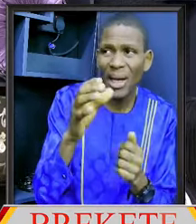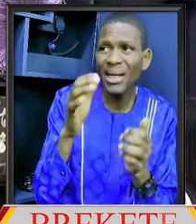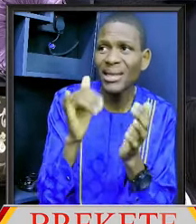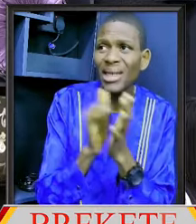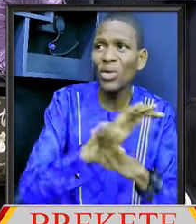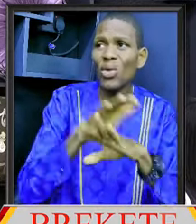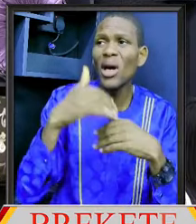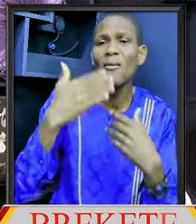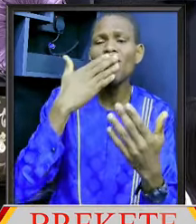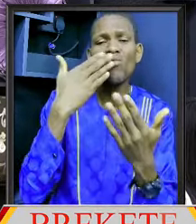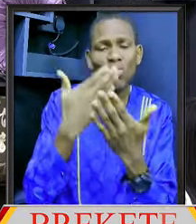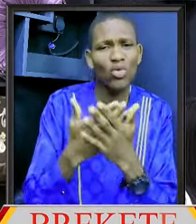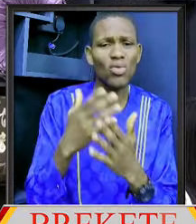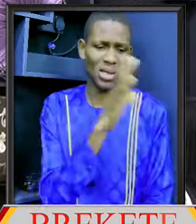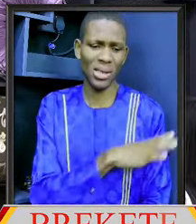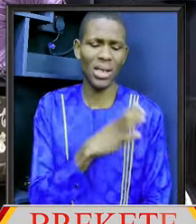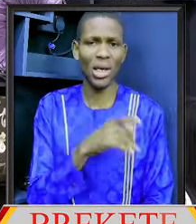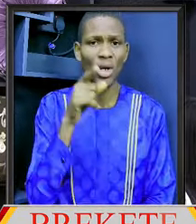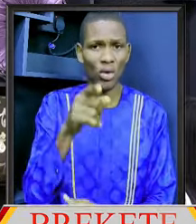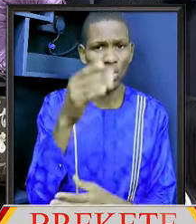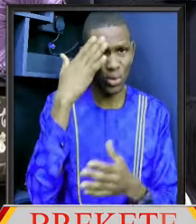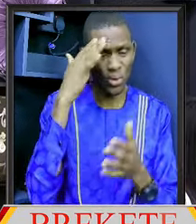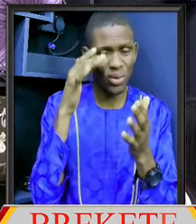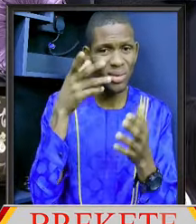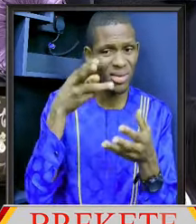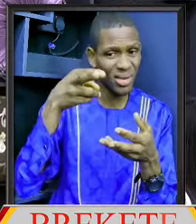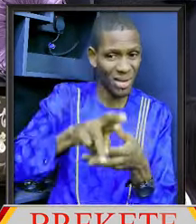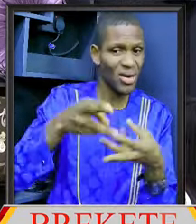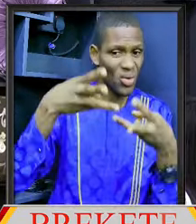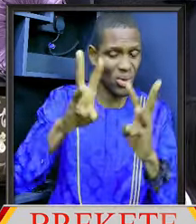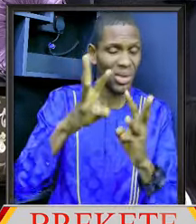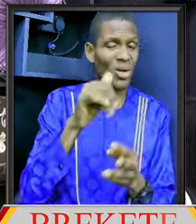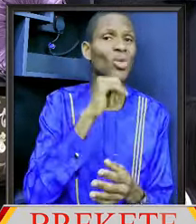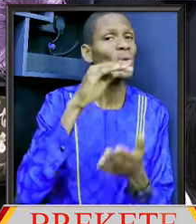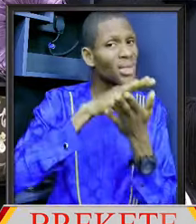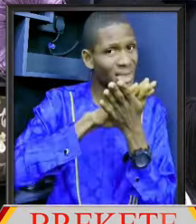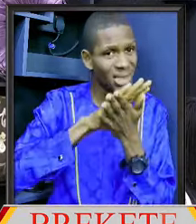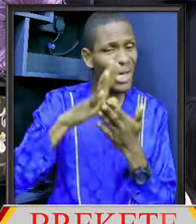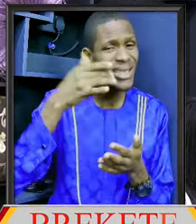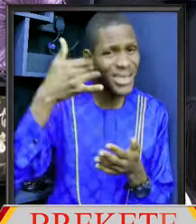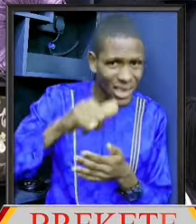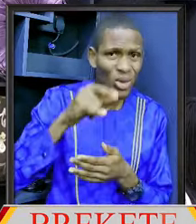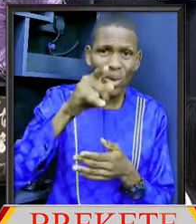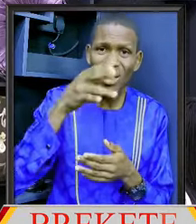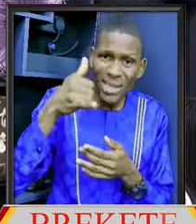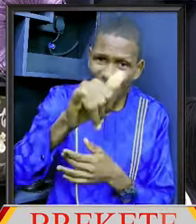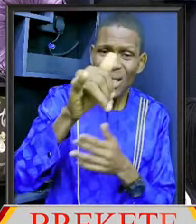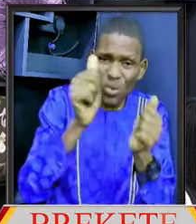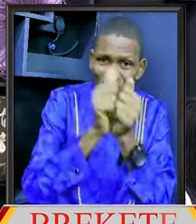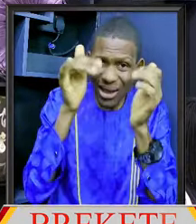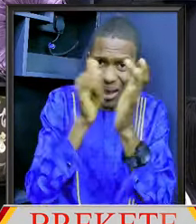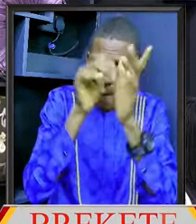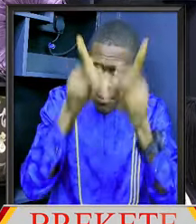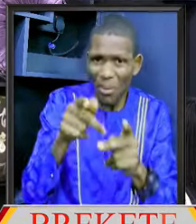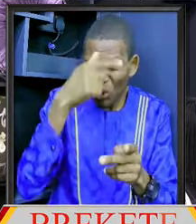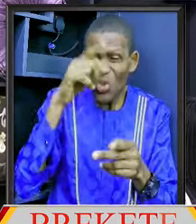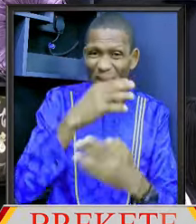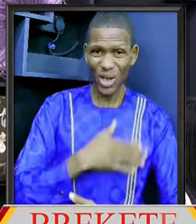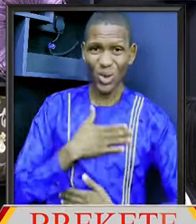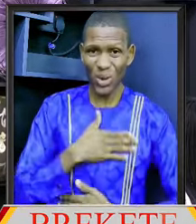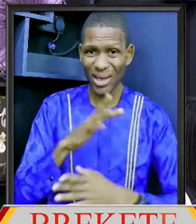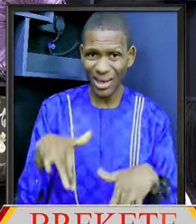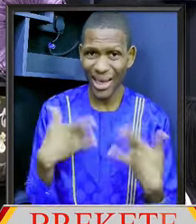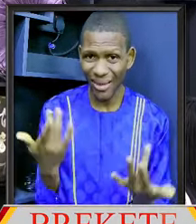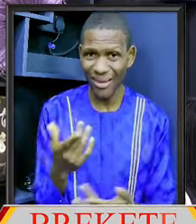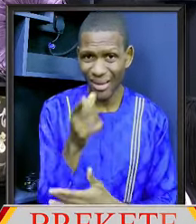questionable character, you know their ways are not clean, and you are with them because you are enjoying life.